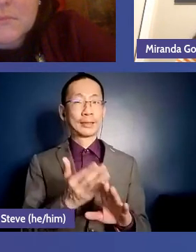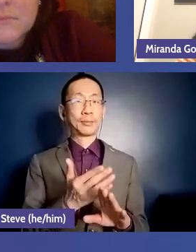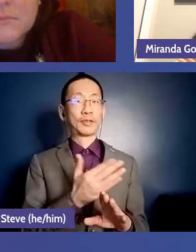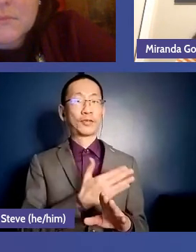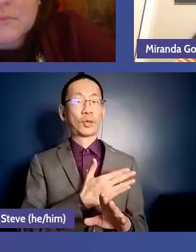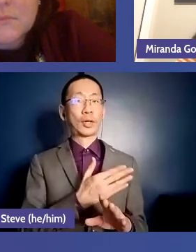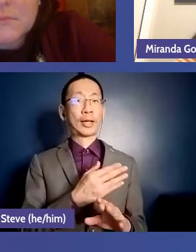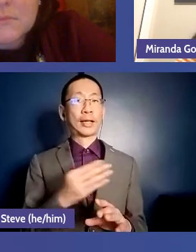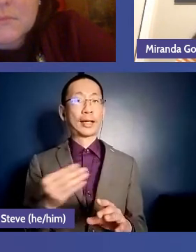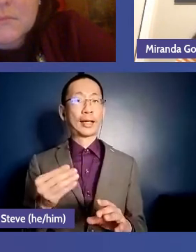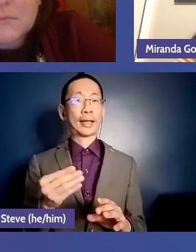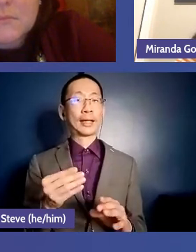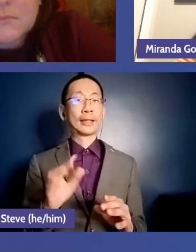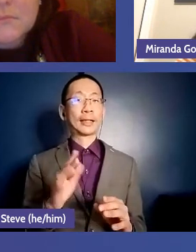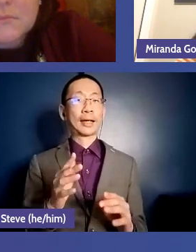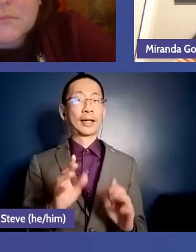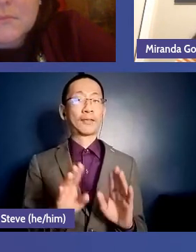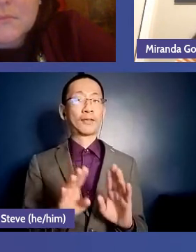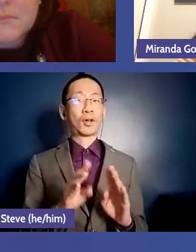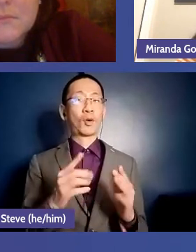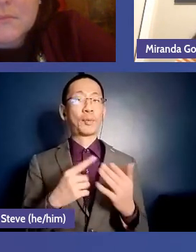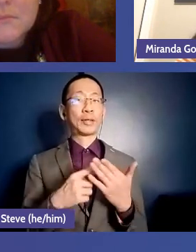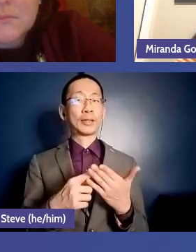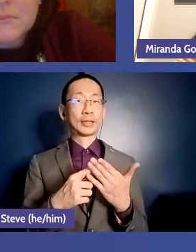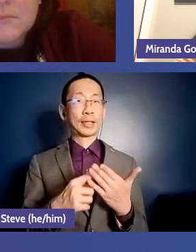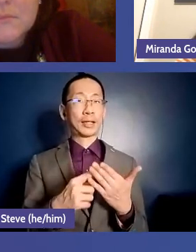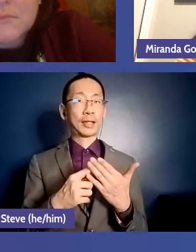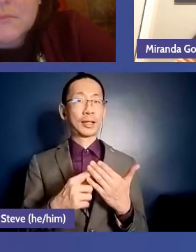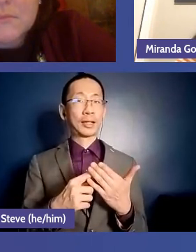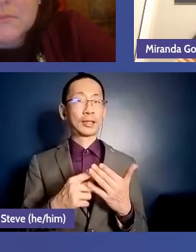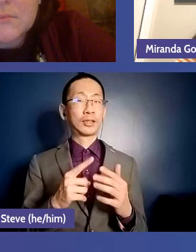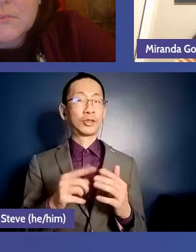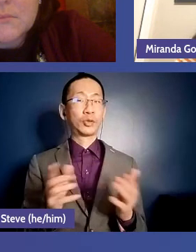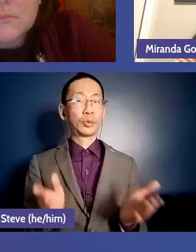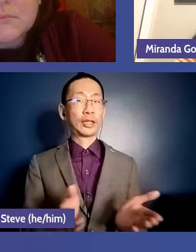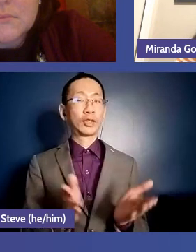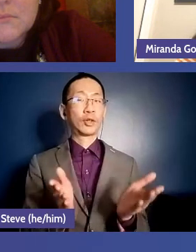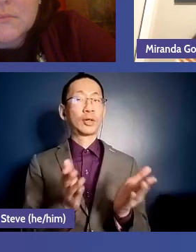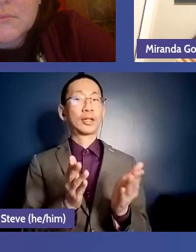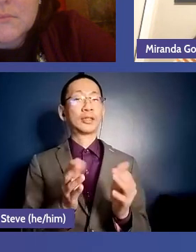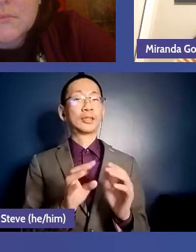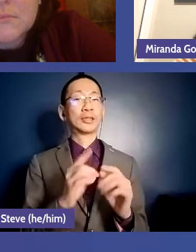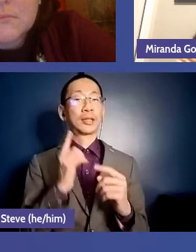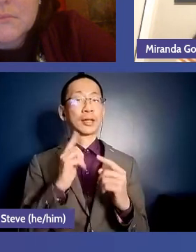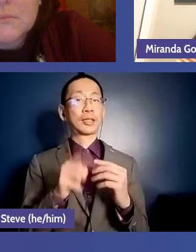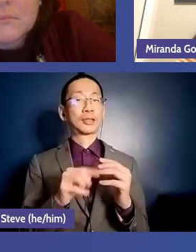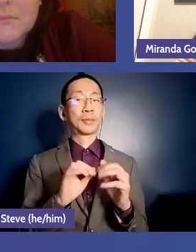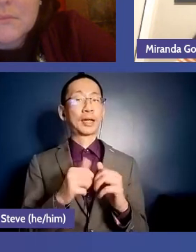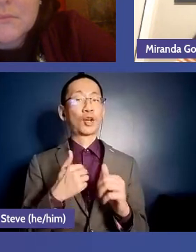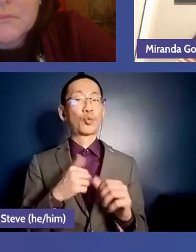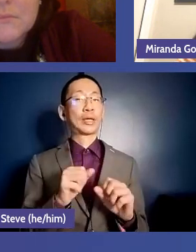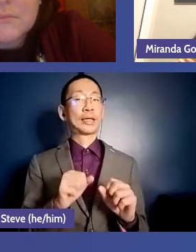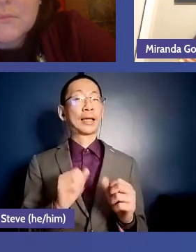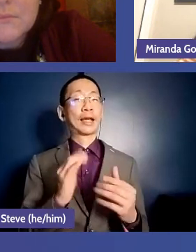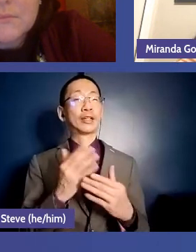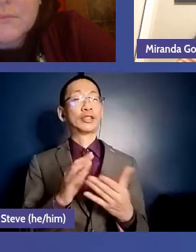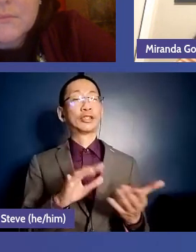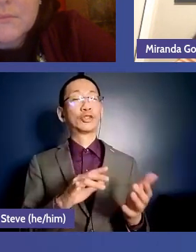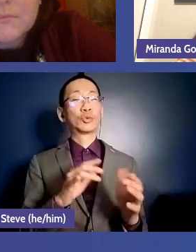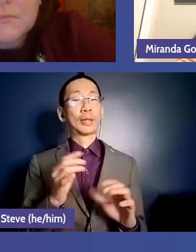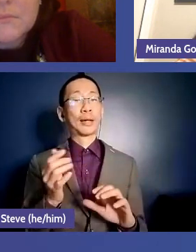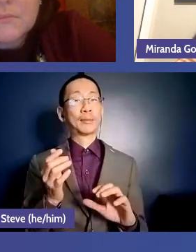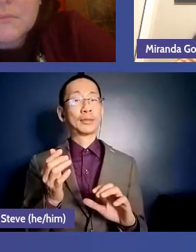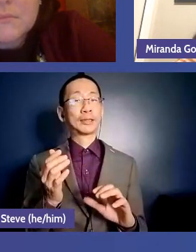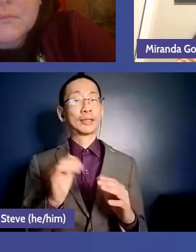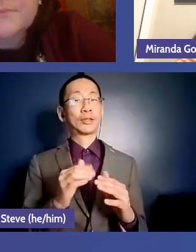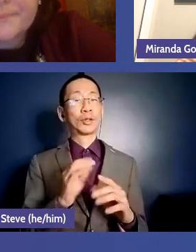and kind of open the dialogue to encourage thoughts behind how we can disrupt